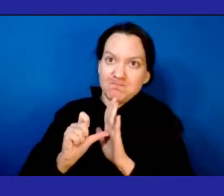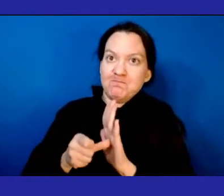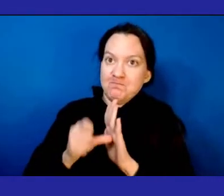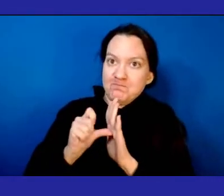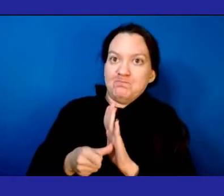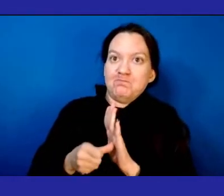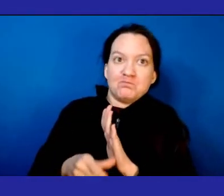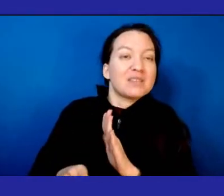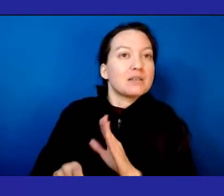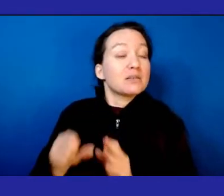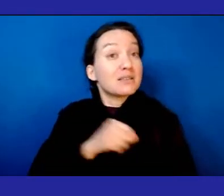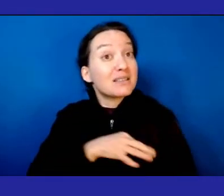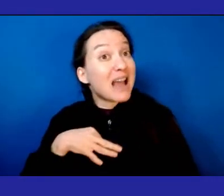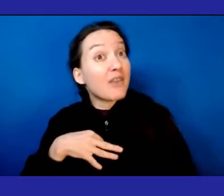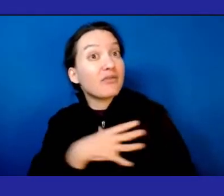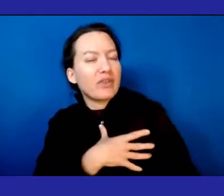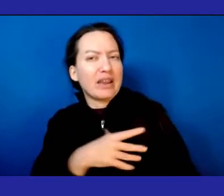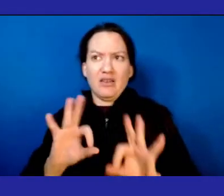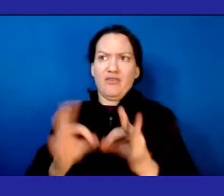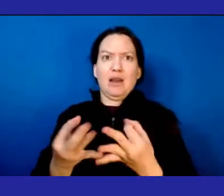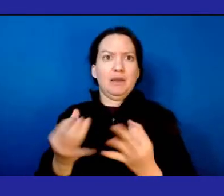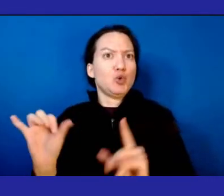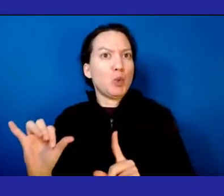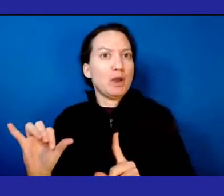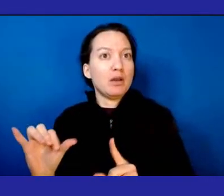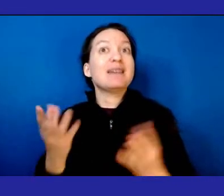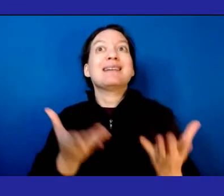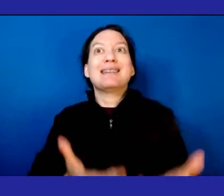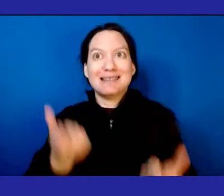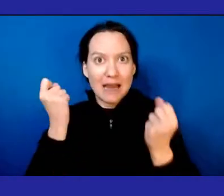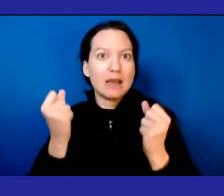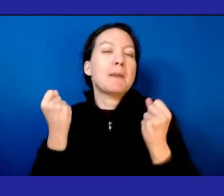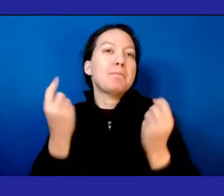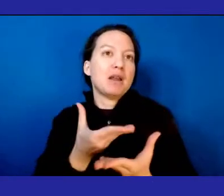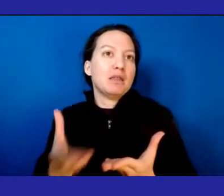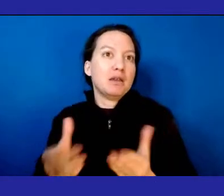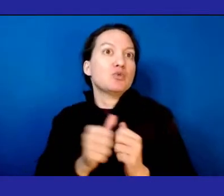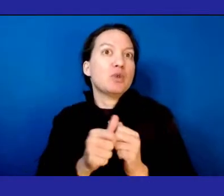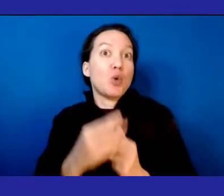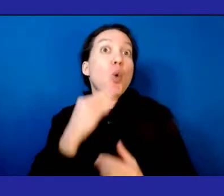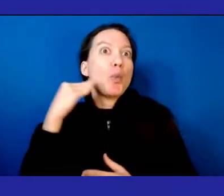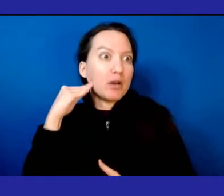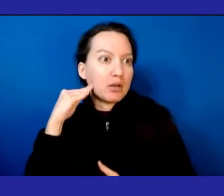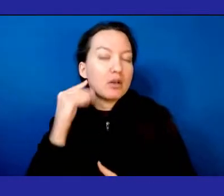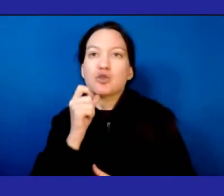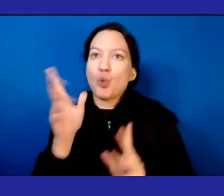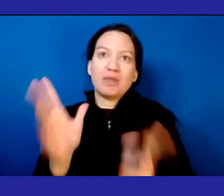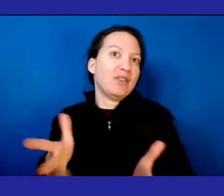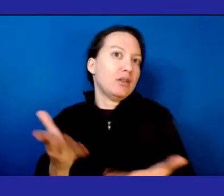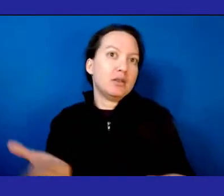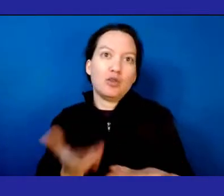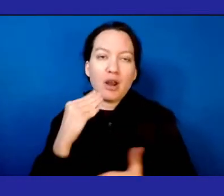and with the families. They play a big part. Take as many things with you home. Don't leave them here at the hospital with us.